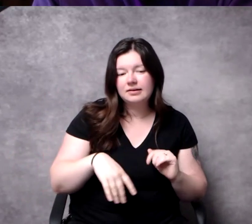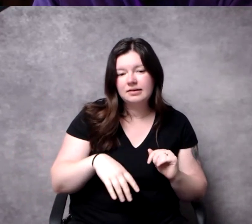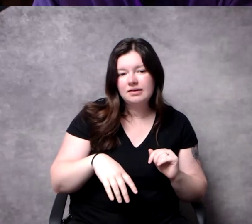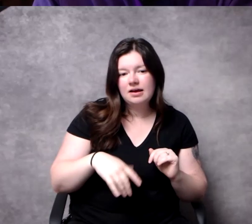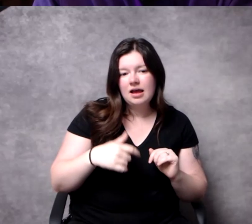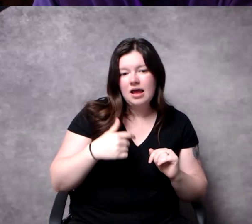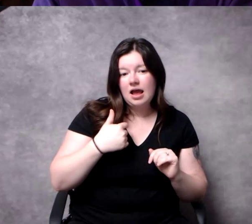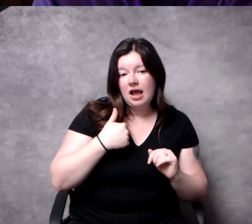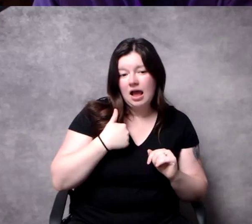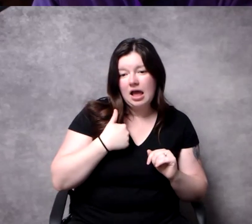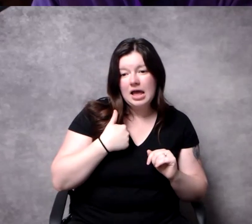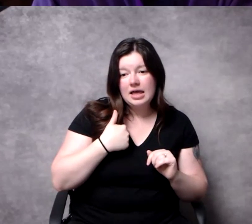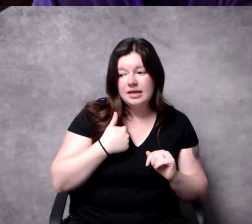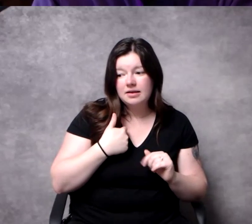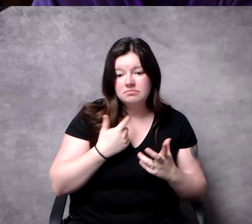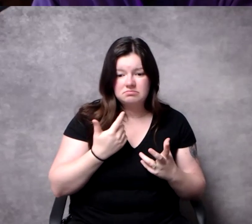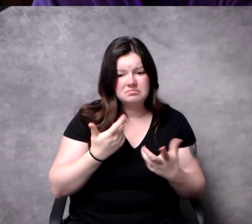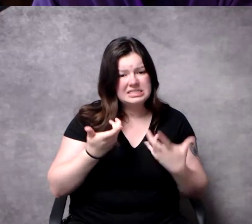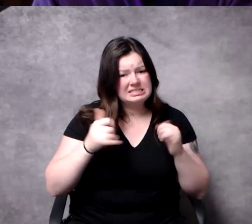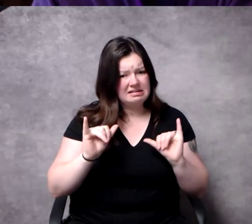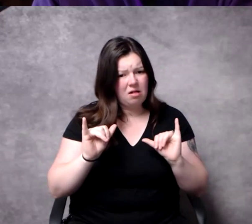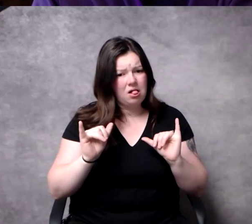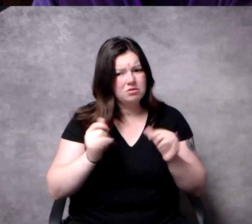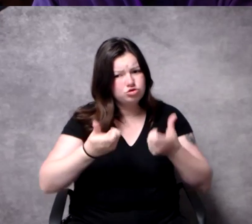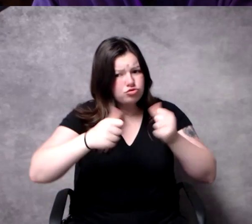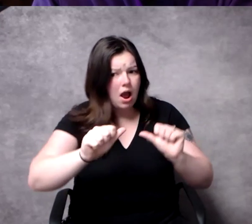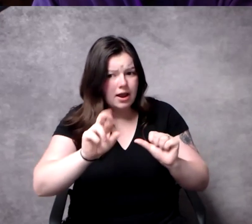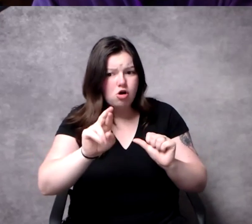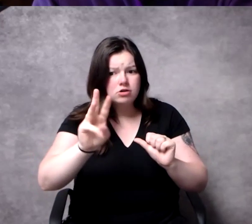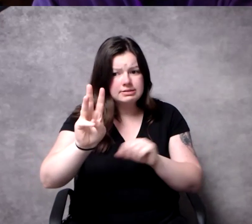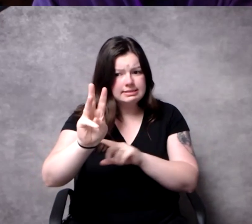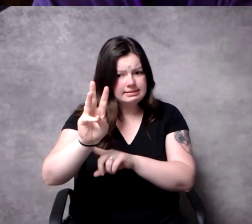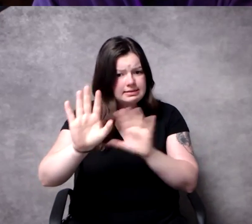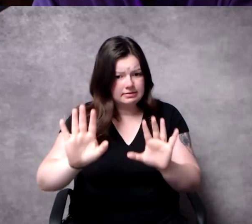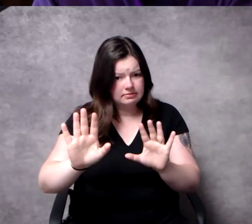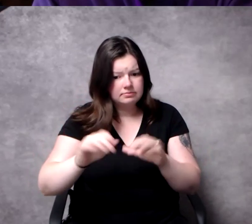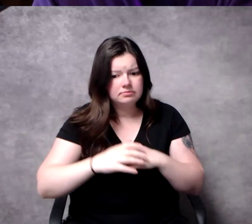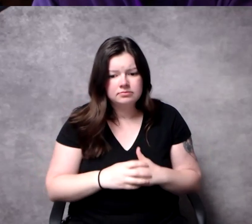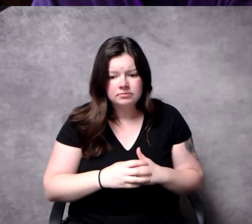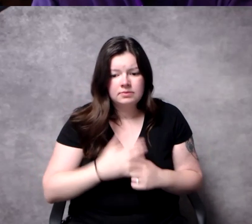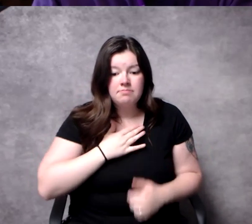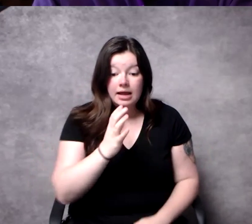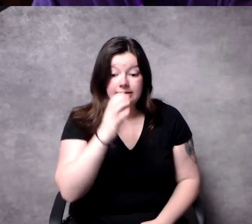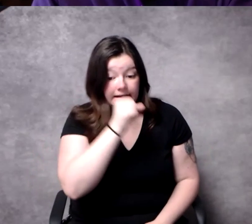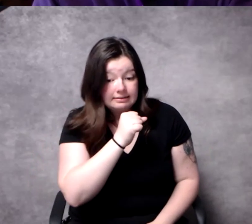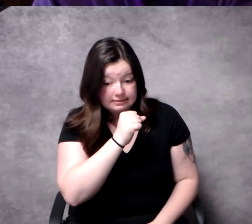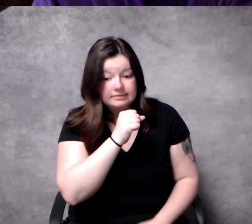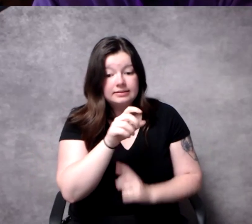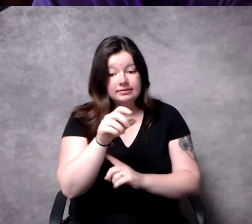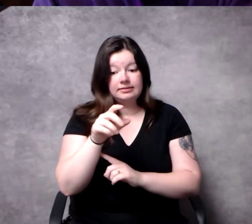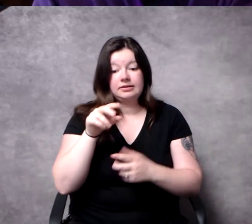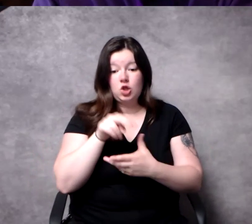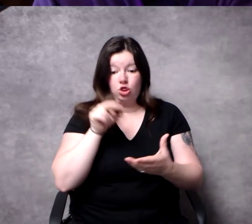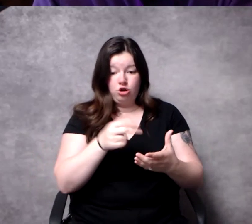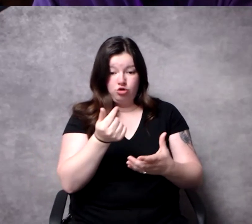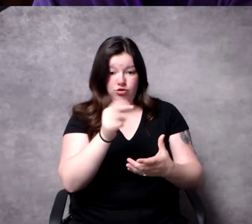avoid R16s because of that. My guess is that if you were to look at the grants, there's probably a lot of, well, I know that there's a lot